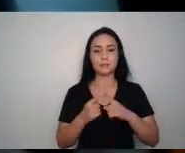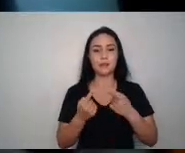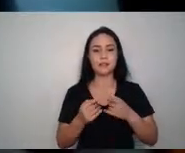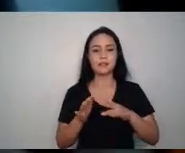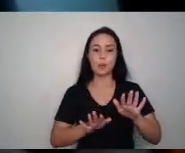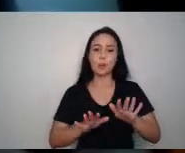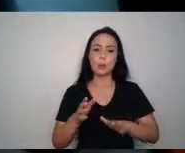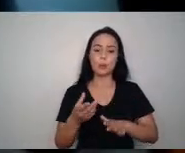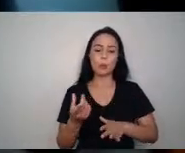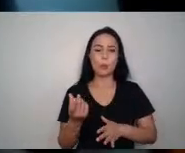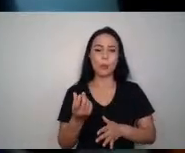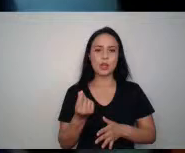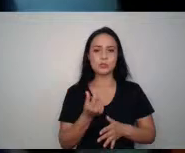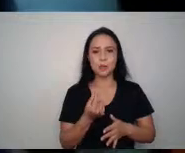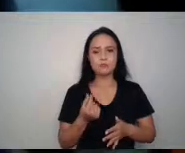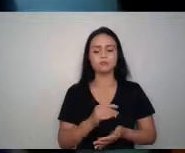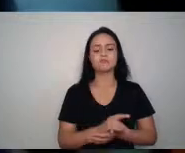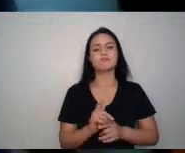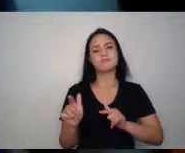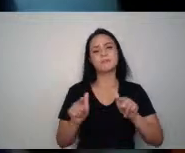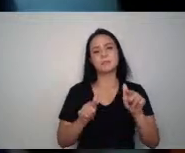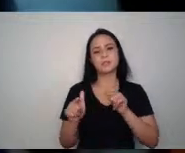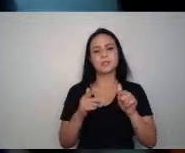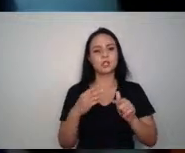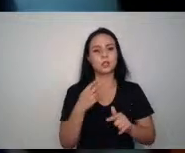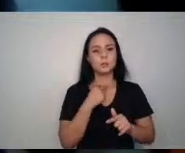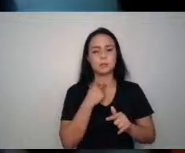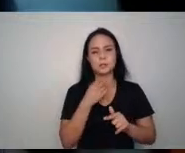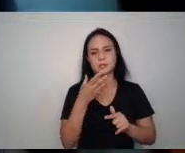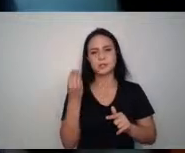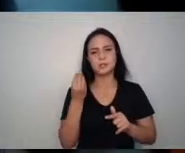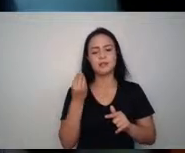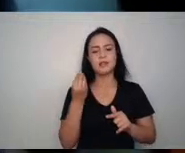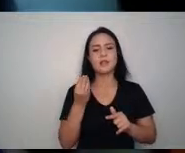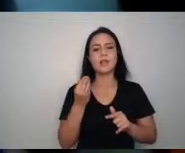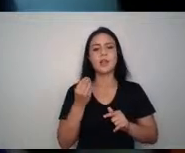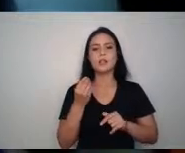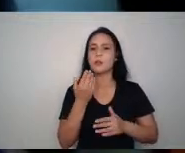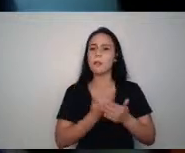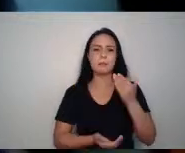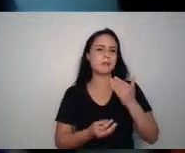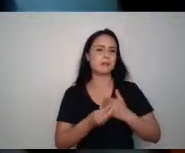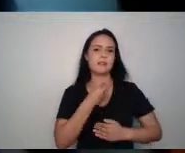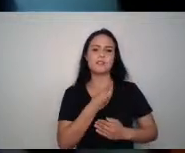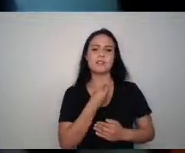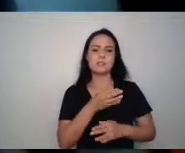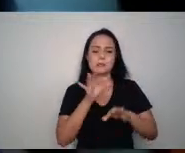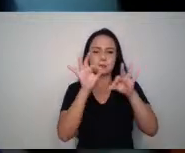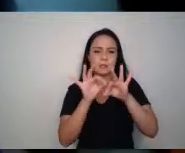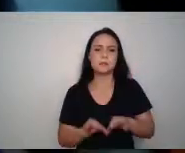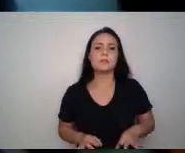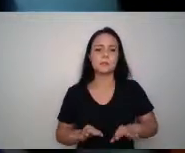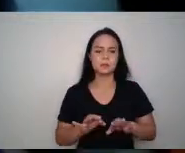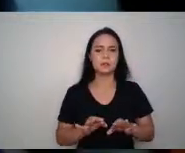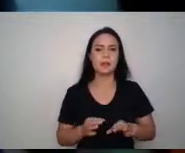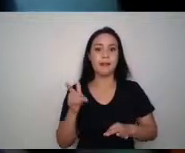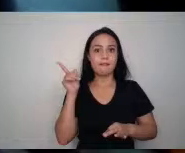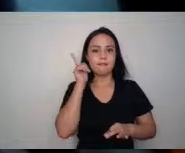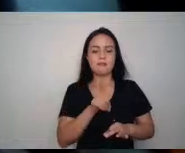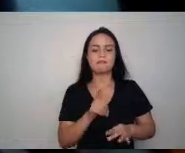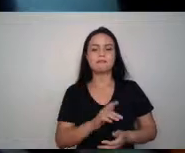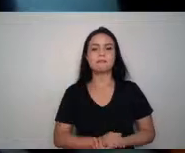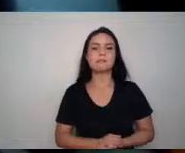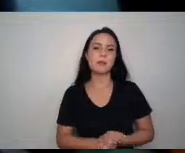and to get such little compensation, even though it's very little. And workers cannot lose their